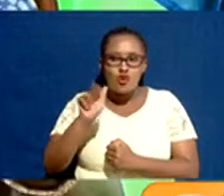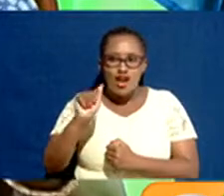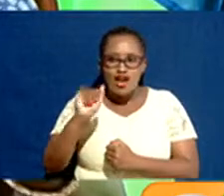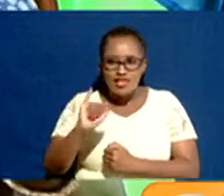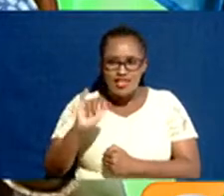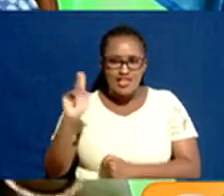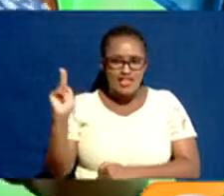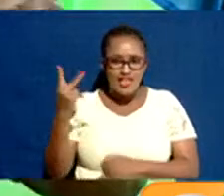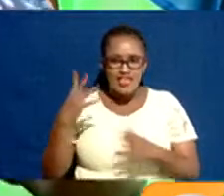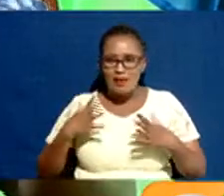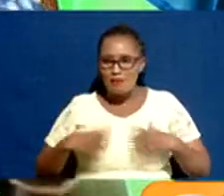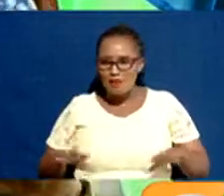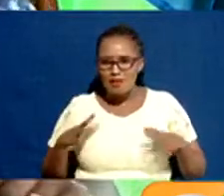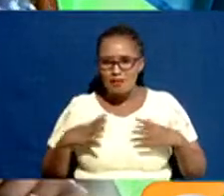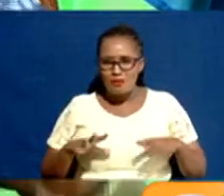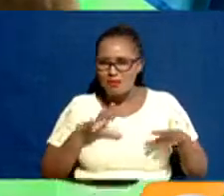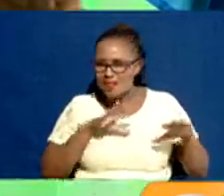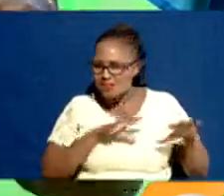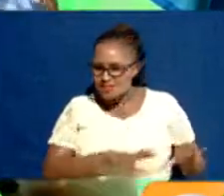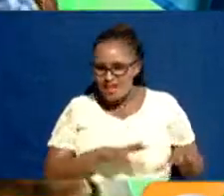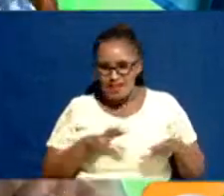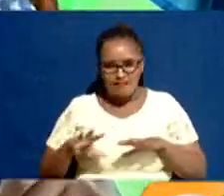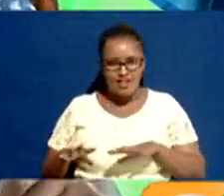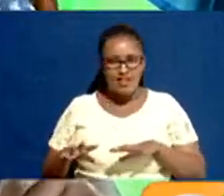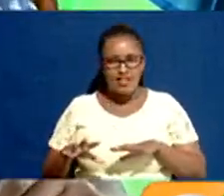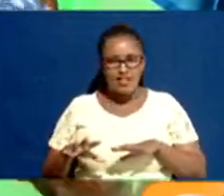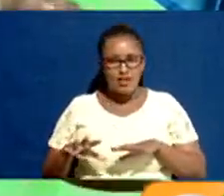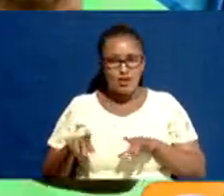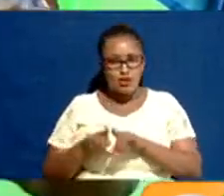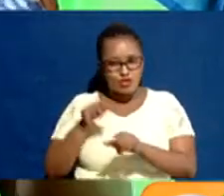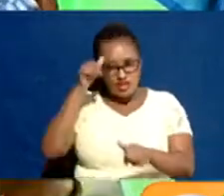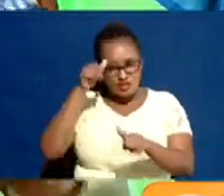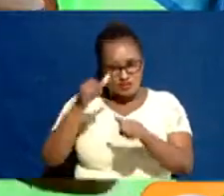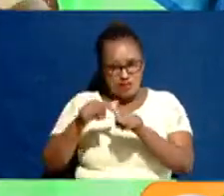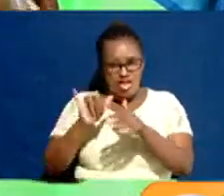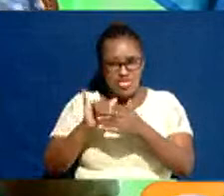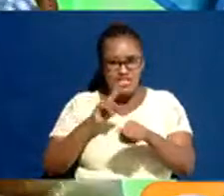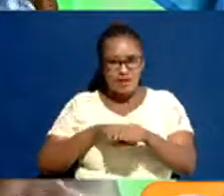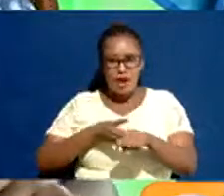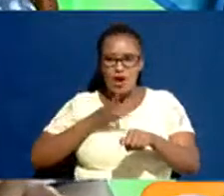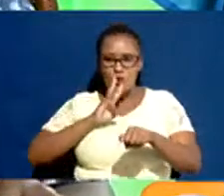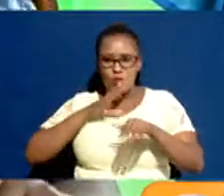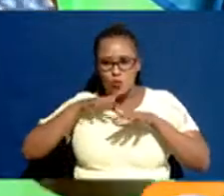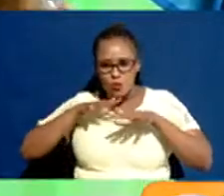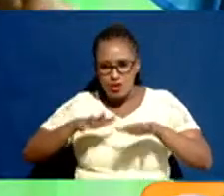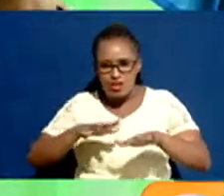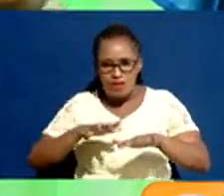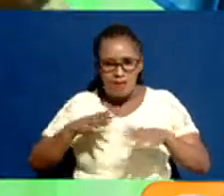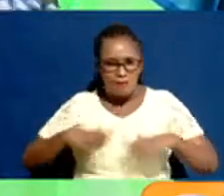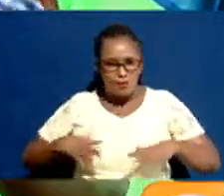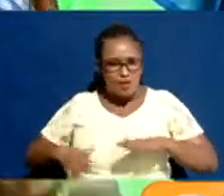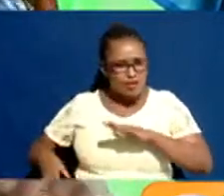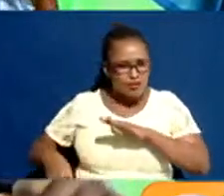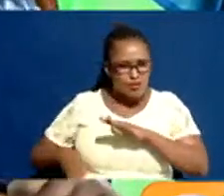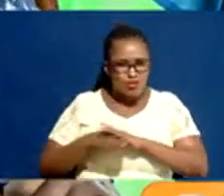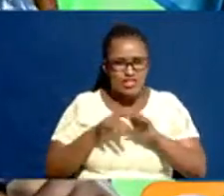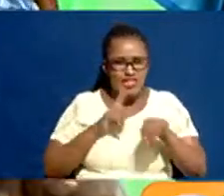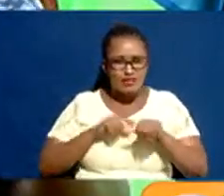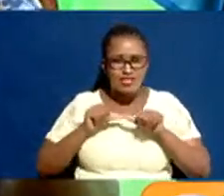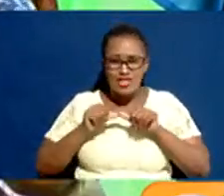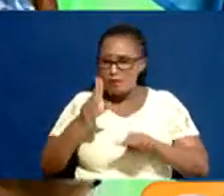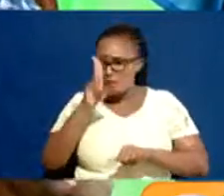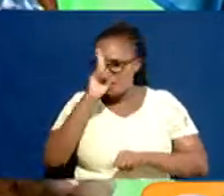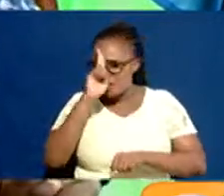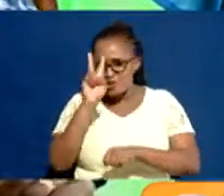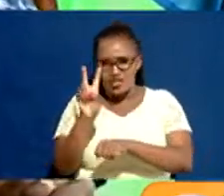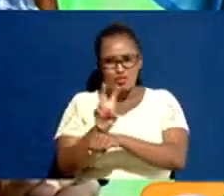Kenyans were brutalized during COVID, when there are floods, when it's raining, under the watch of policemen.